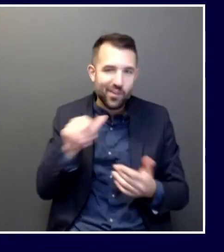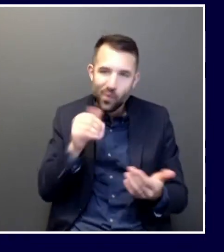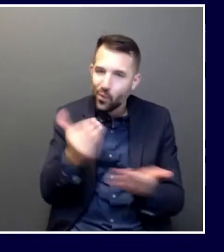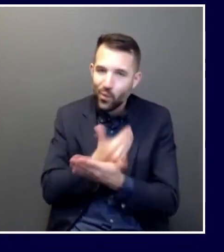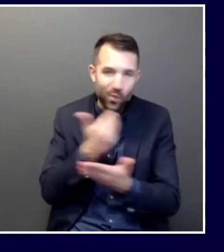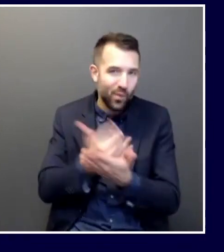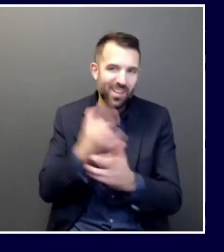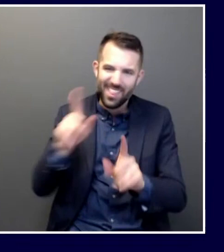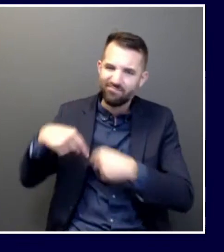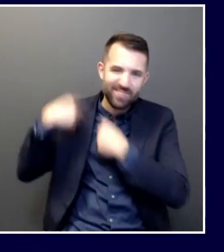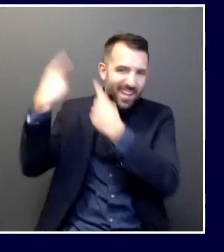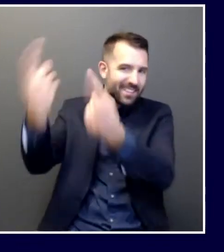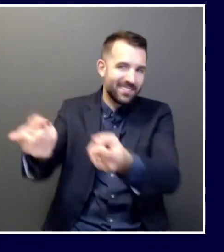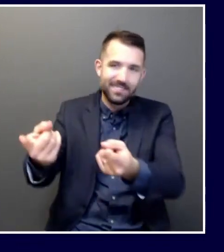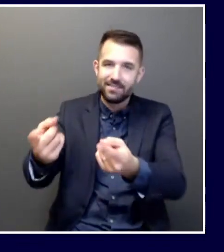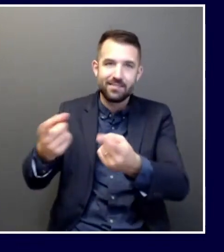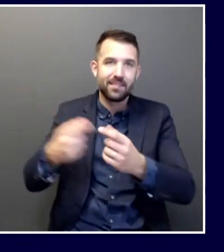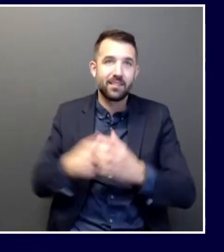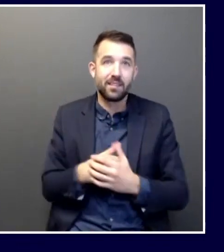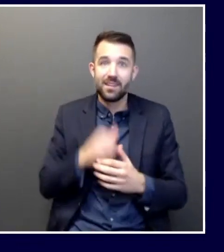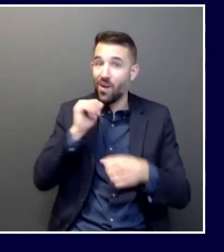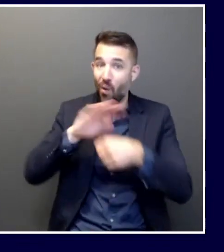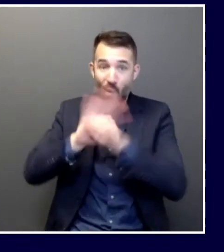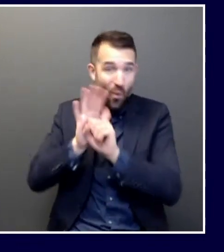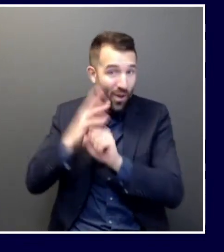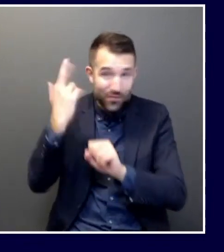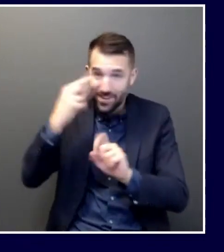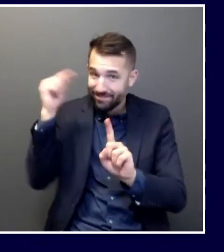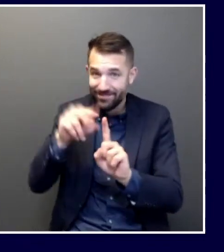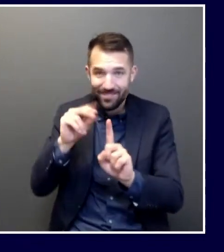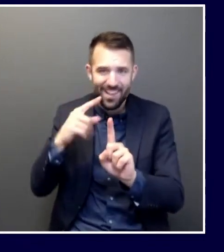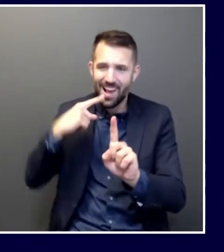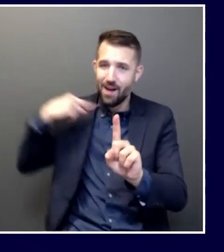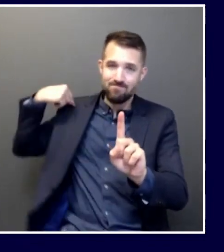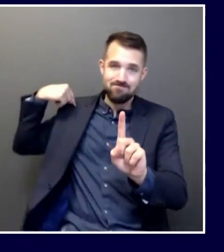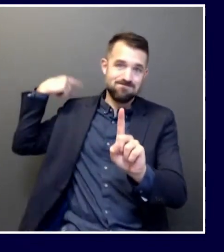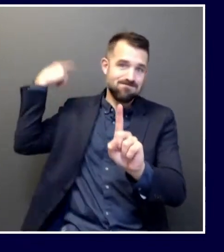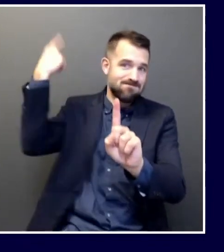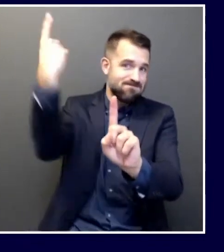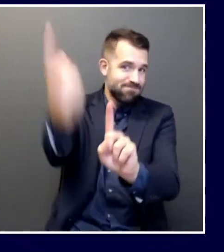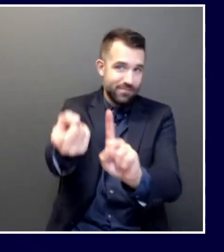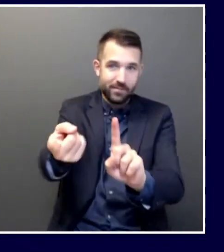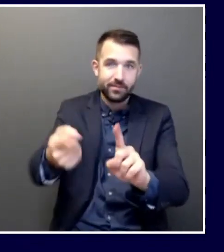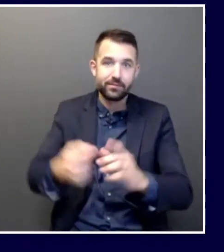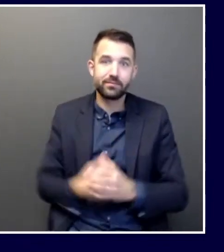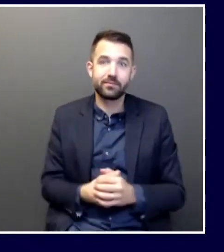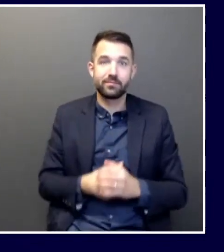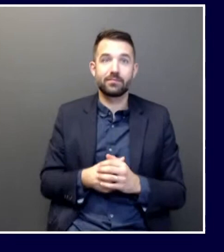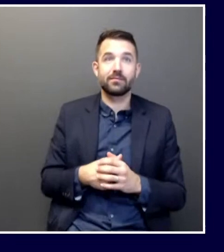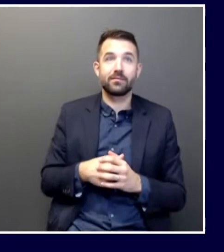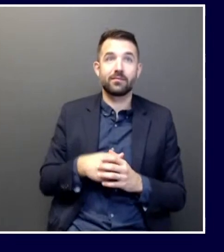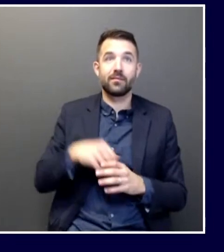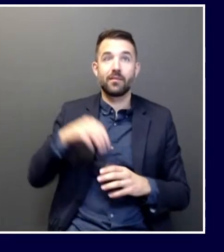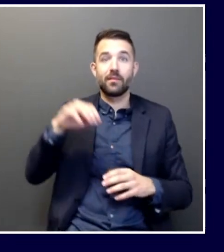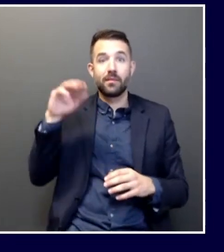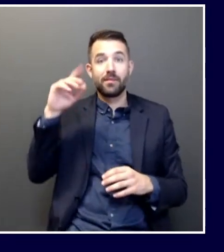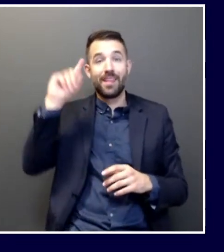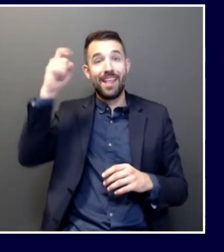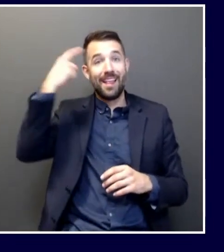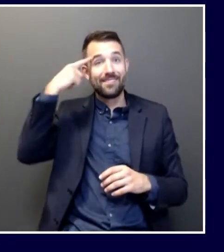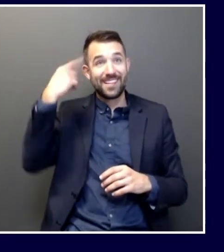it in the short run, as well as work on long run solutions. On Monday, Governor Mills announced our $14 million